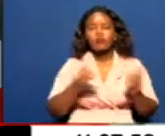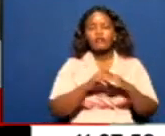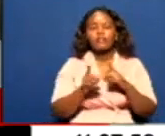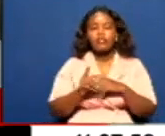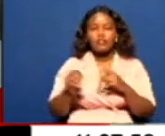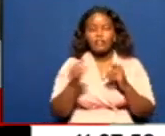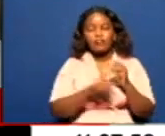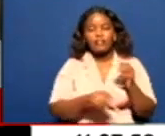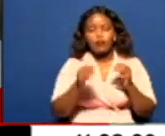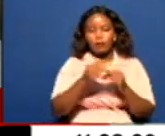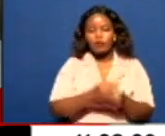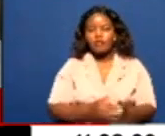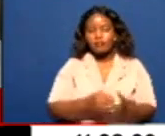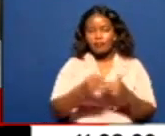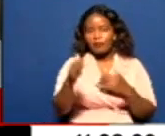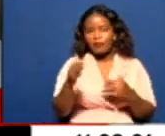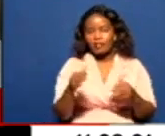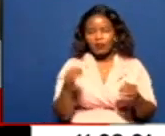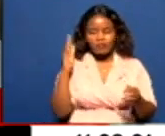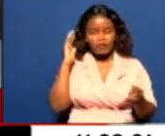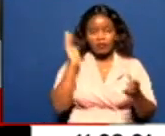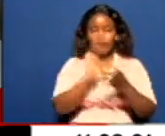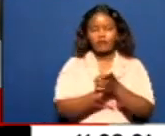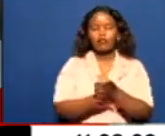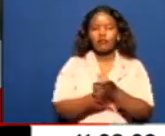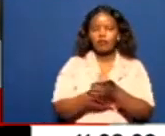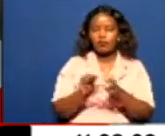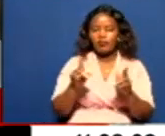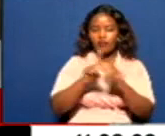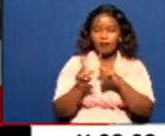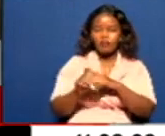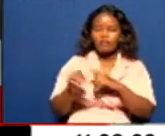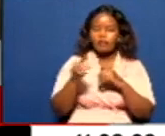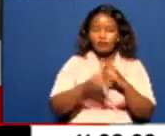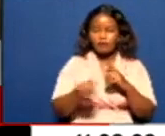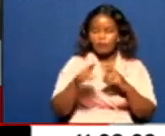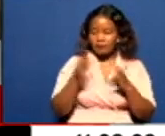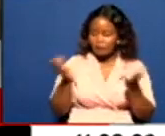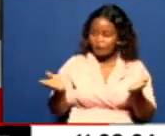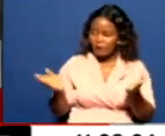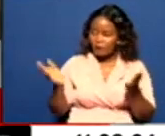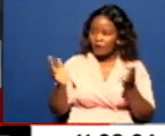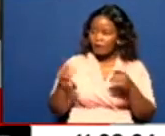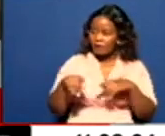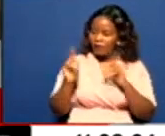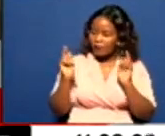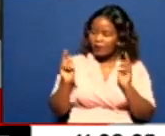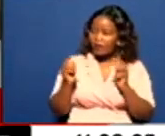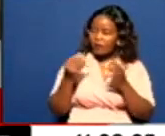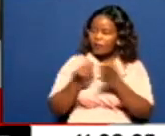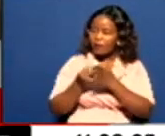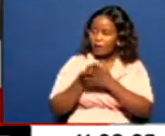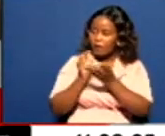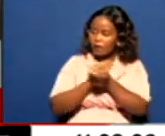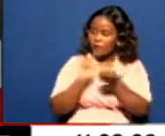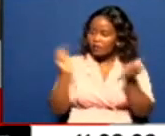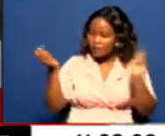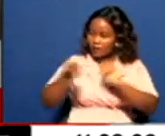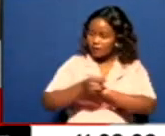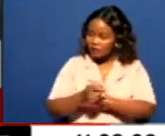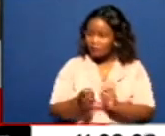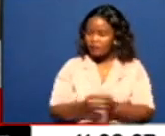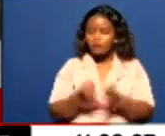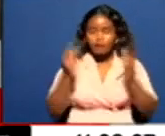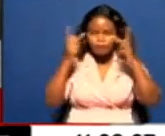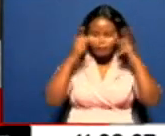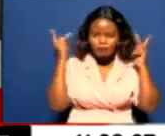So I believe I can be a true change, and I can be an influencer of change. And the war on terrorism is on. We are